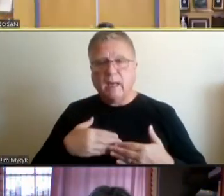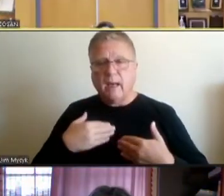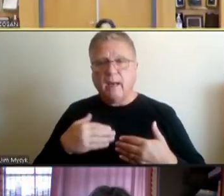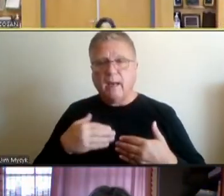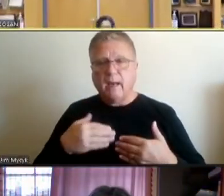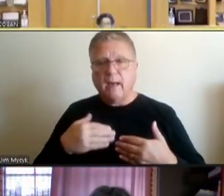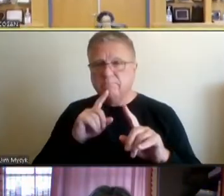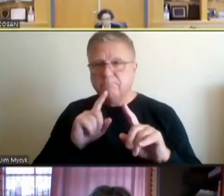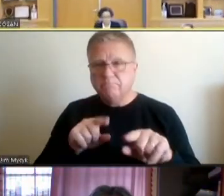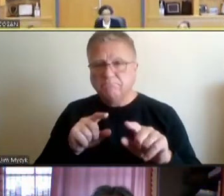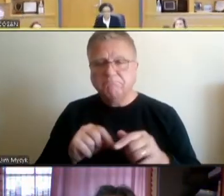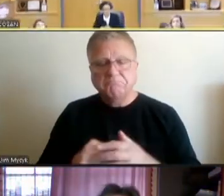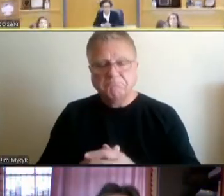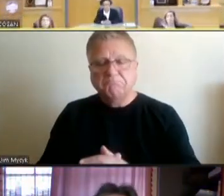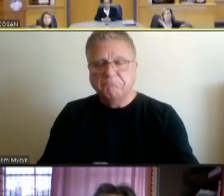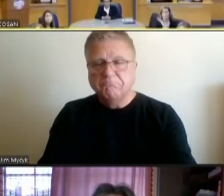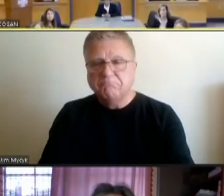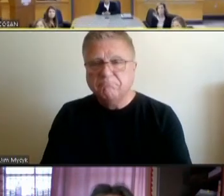glad to answer them.